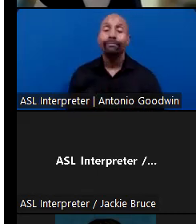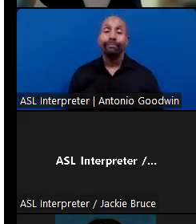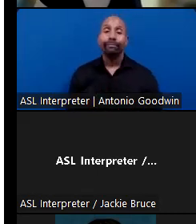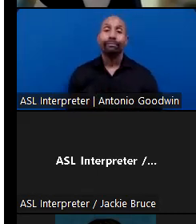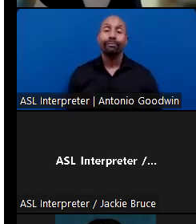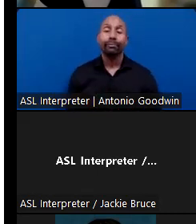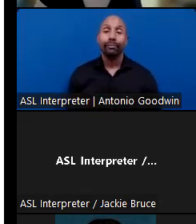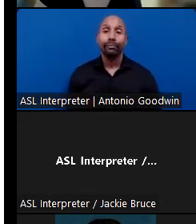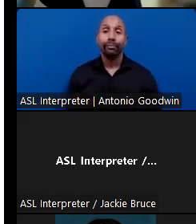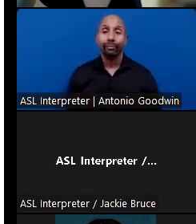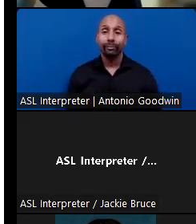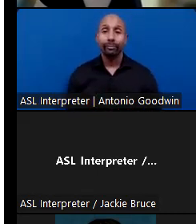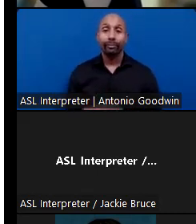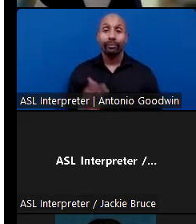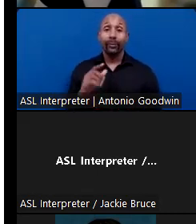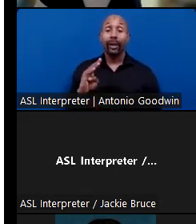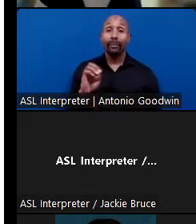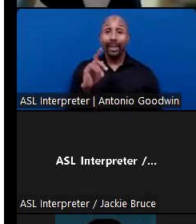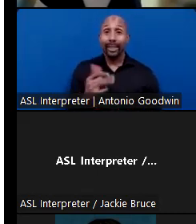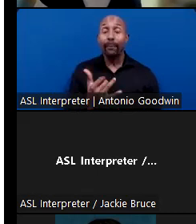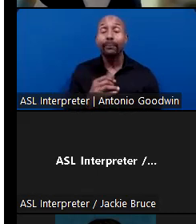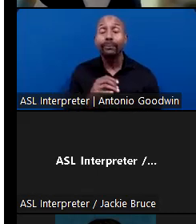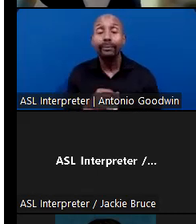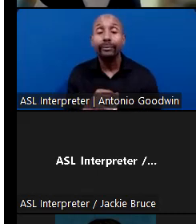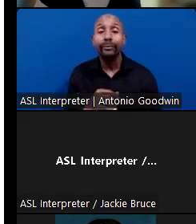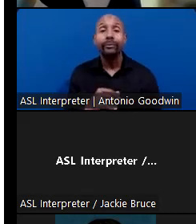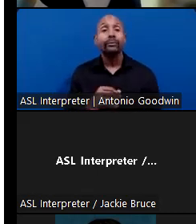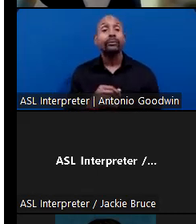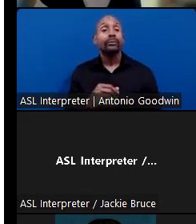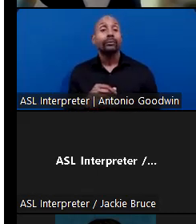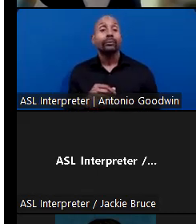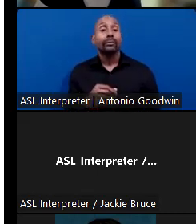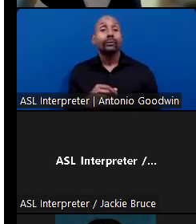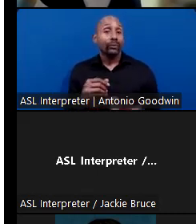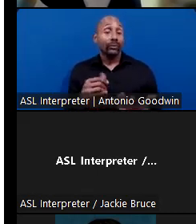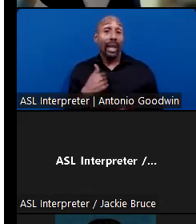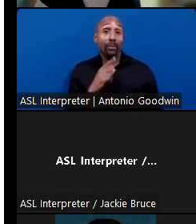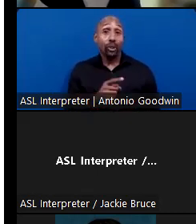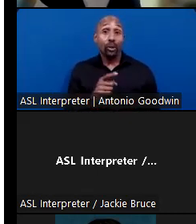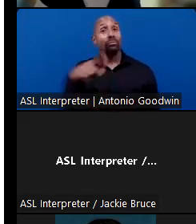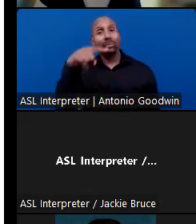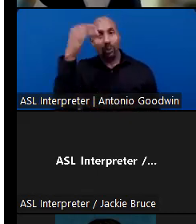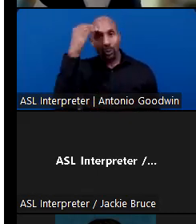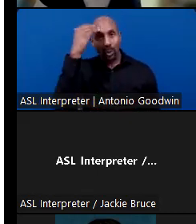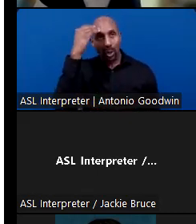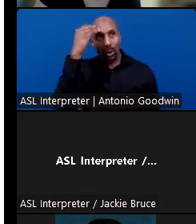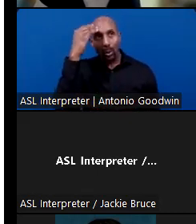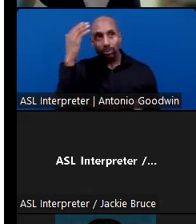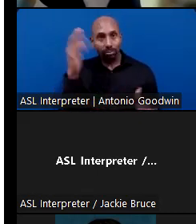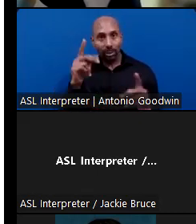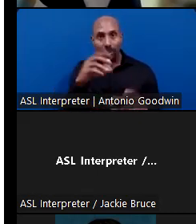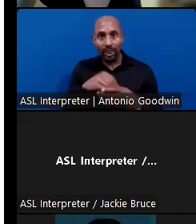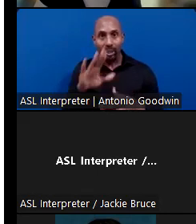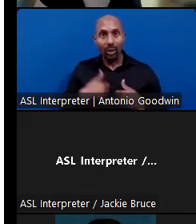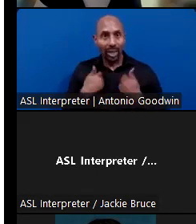So I'm sure you can think about the people in your life and how many people you know who've had COVID in the past